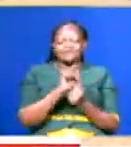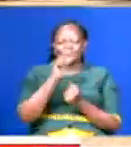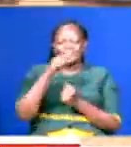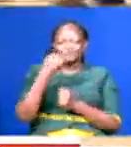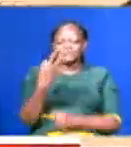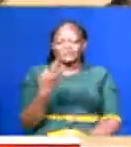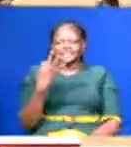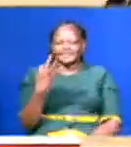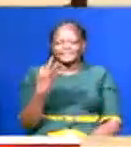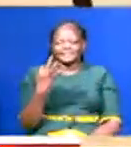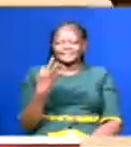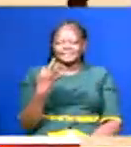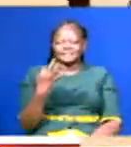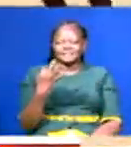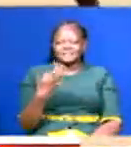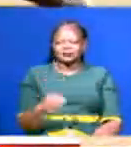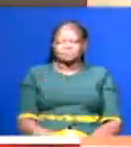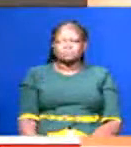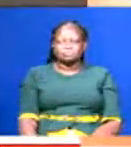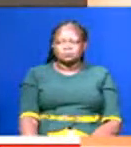Mwangi for Channel 1 Sports.